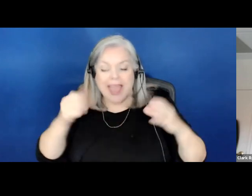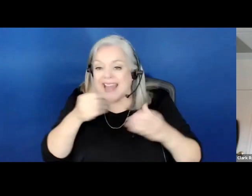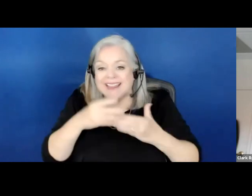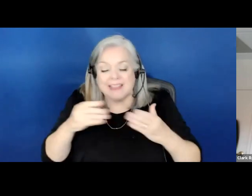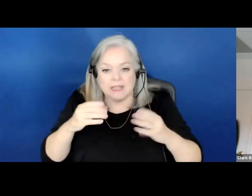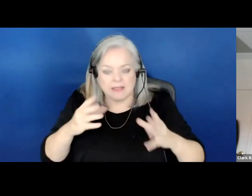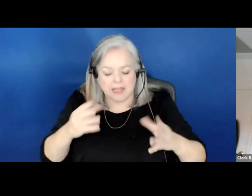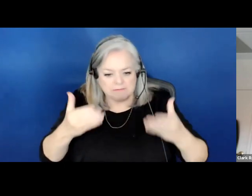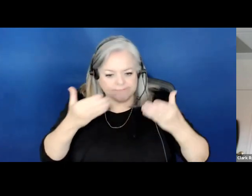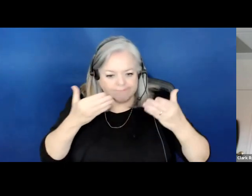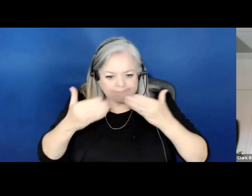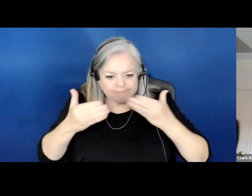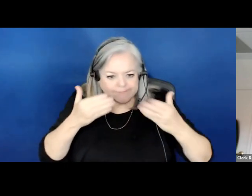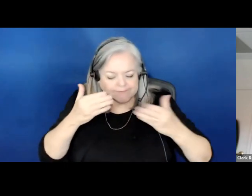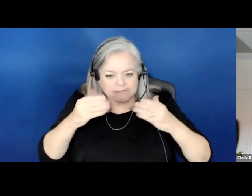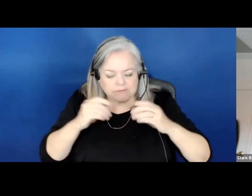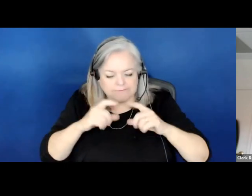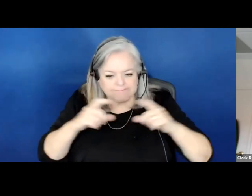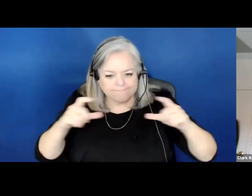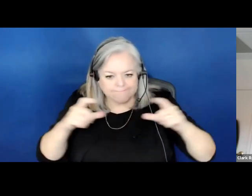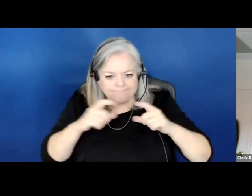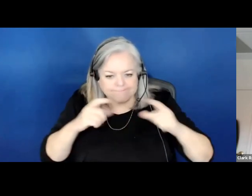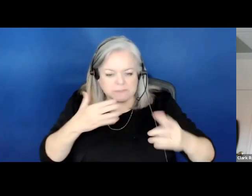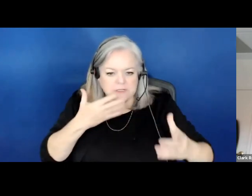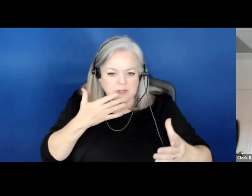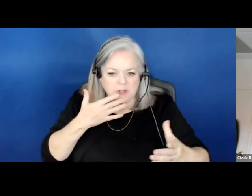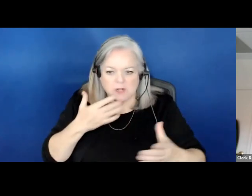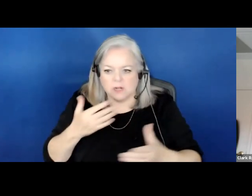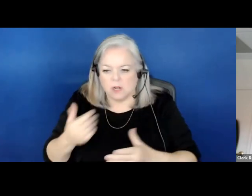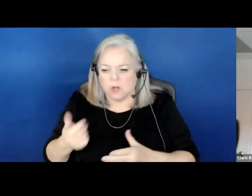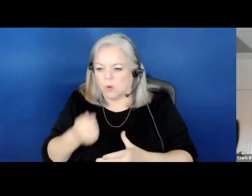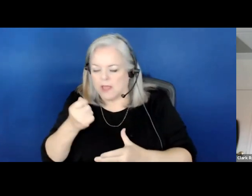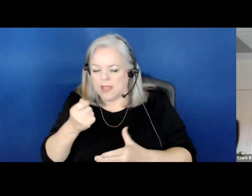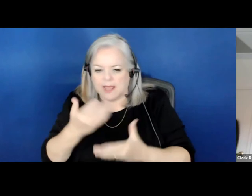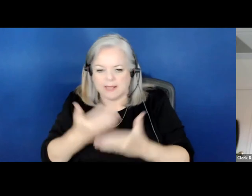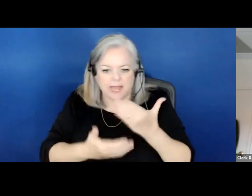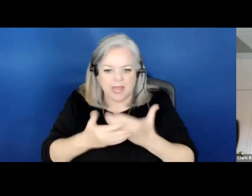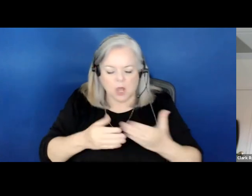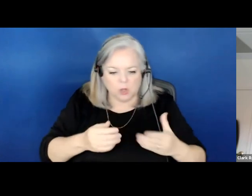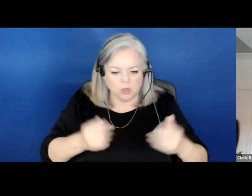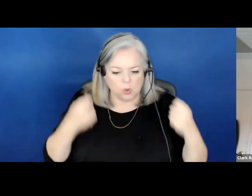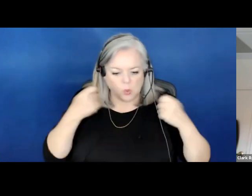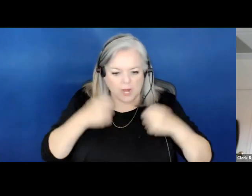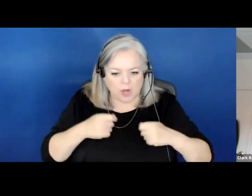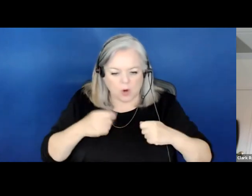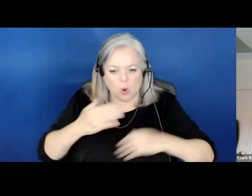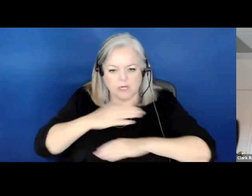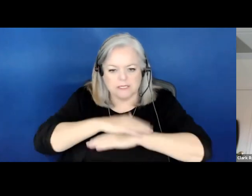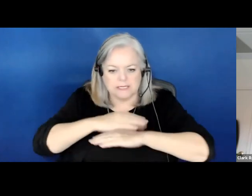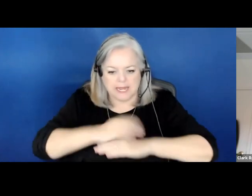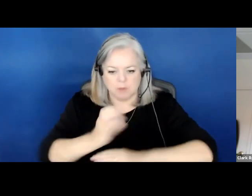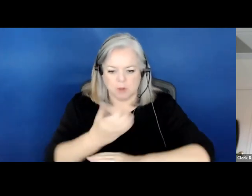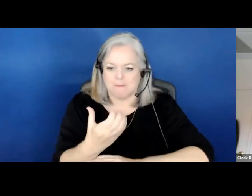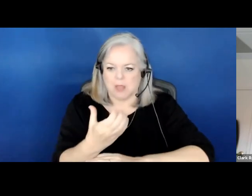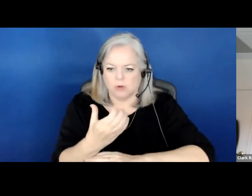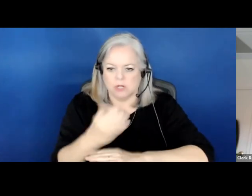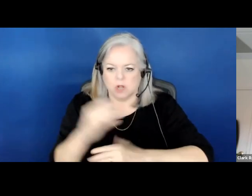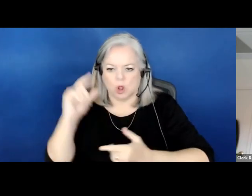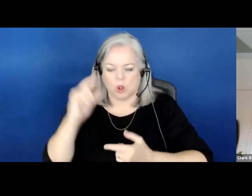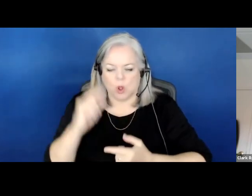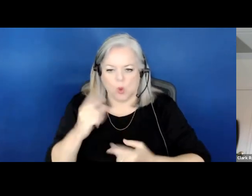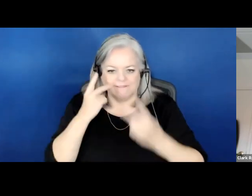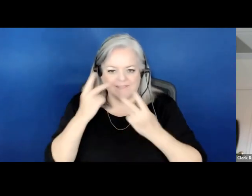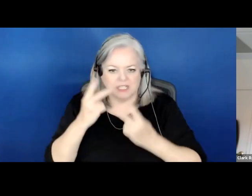color contrast, whether a wearable, handheld, or table-mounted low vision device is not